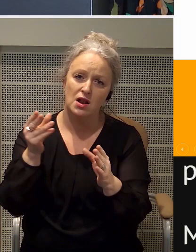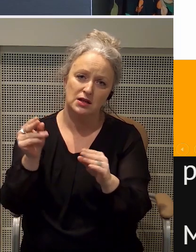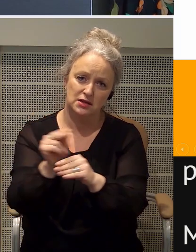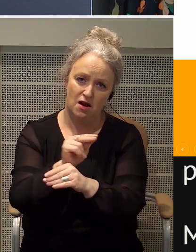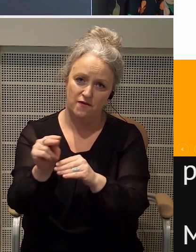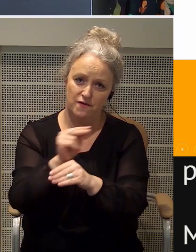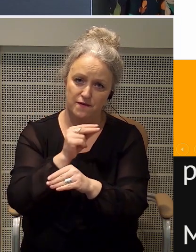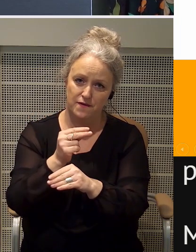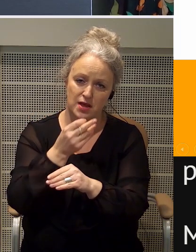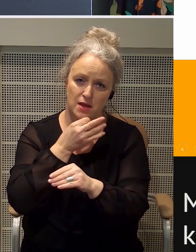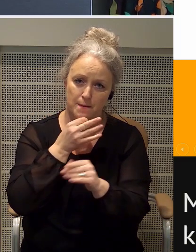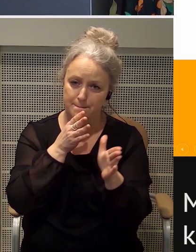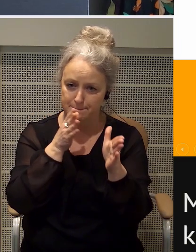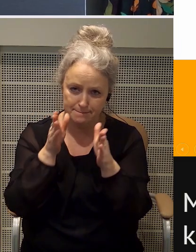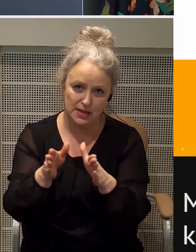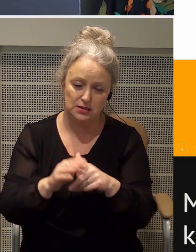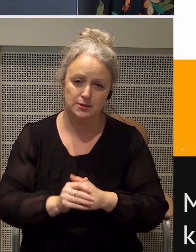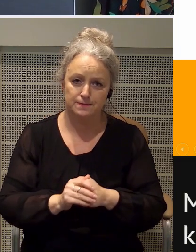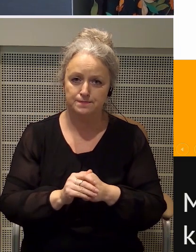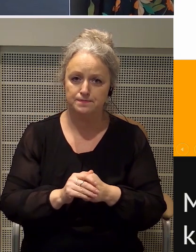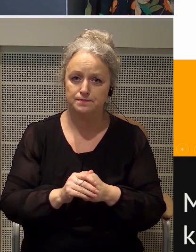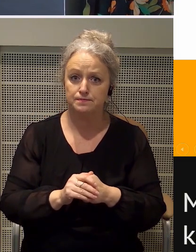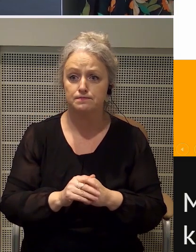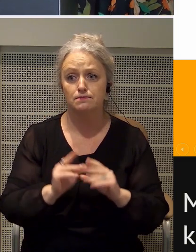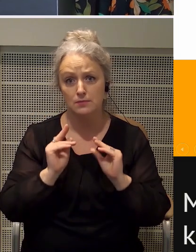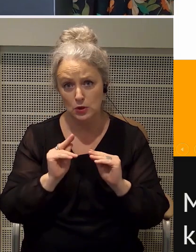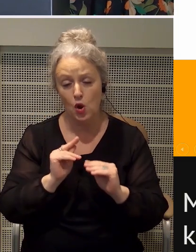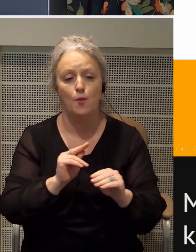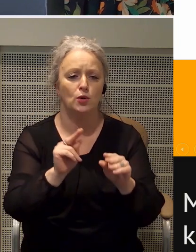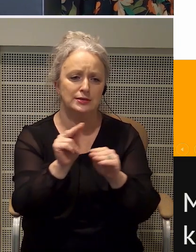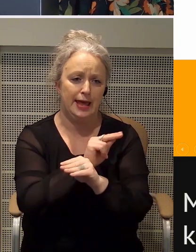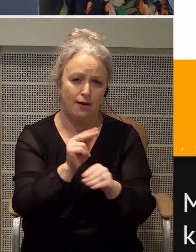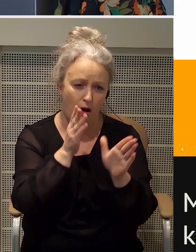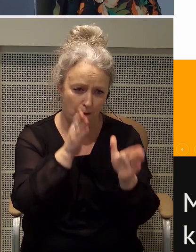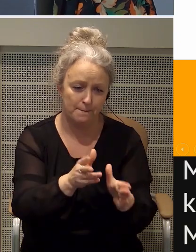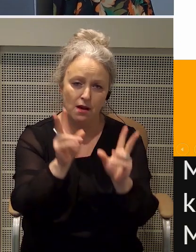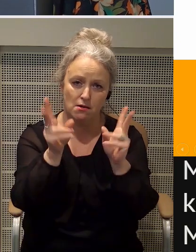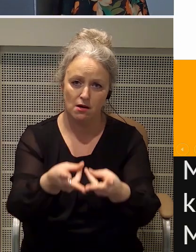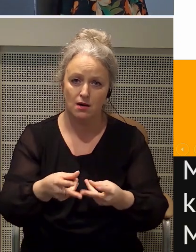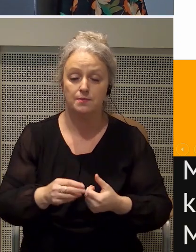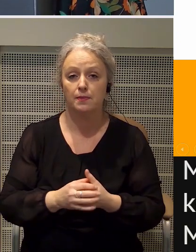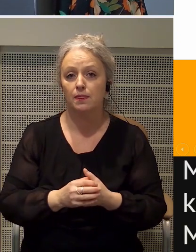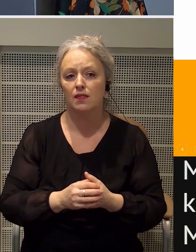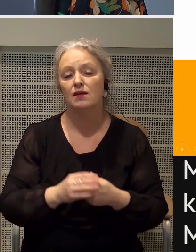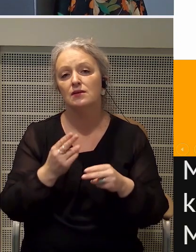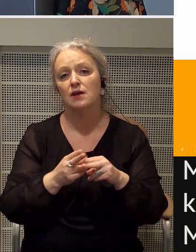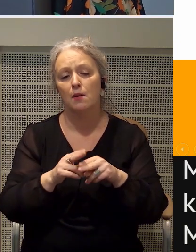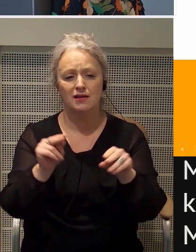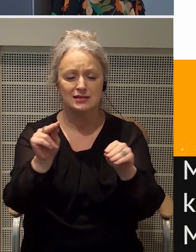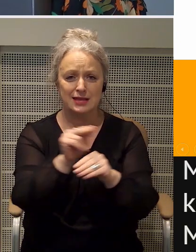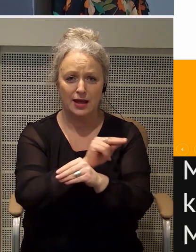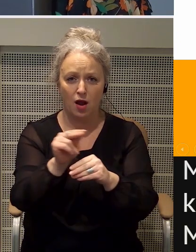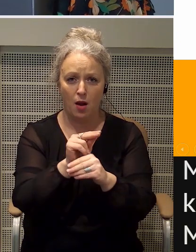our financing decisions. So we do deal with expensive medicinal products,